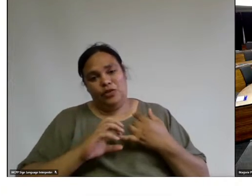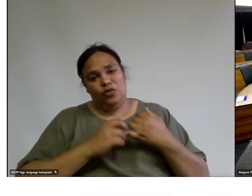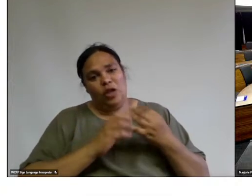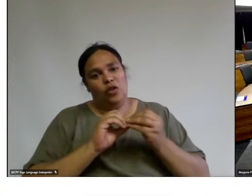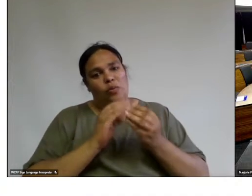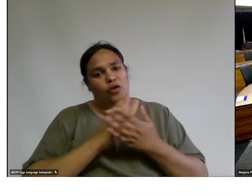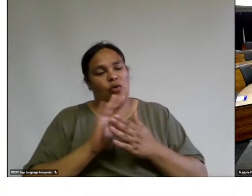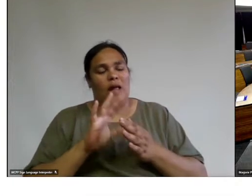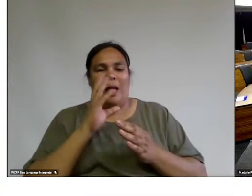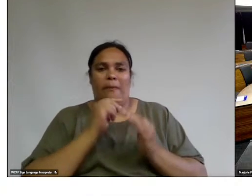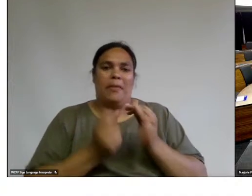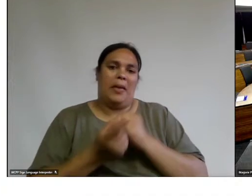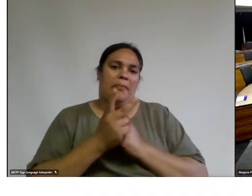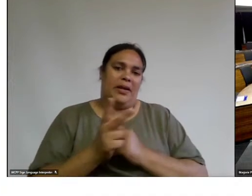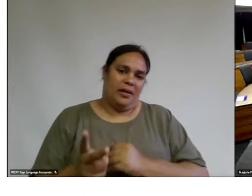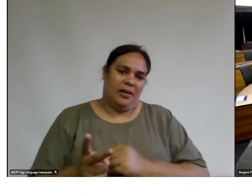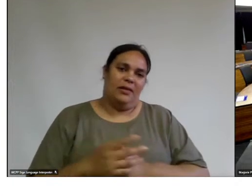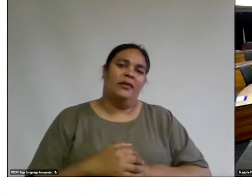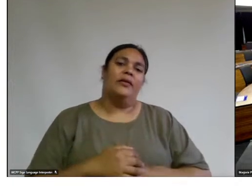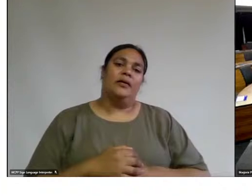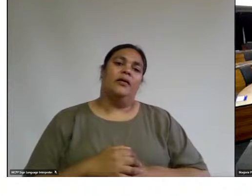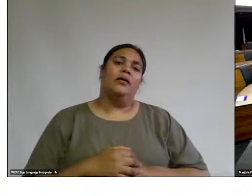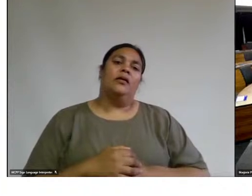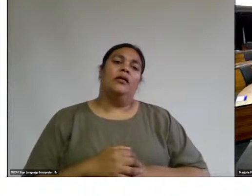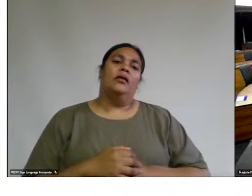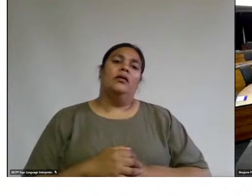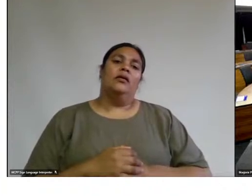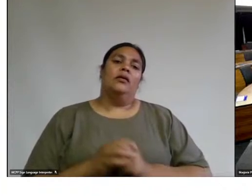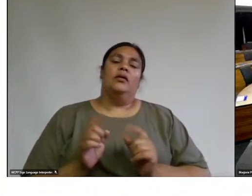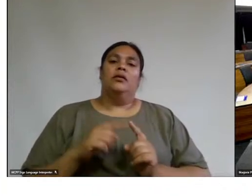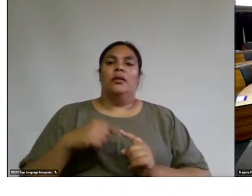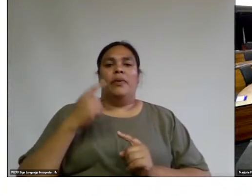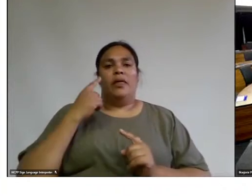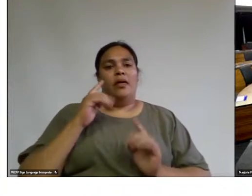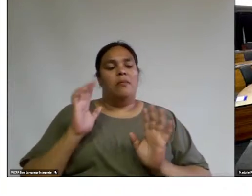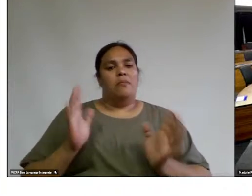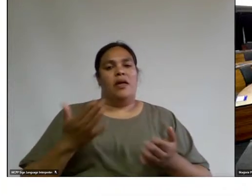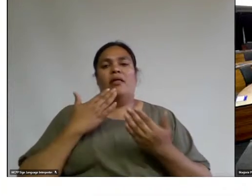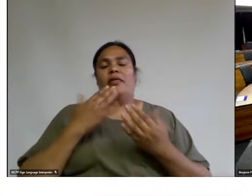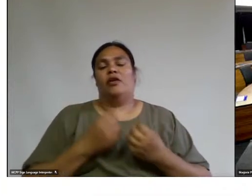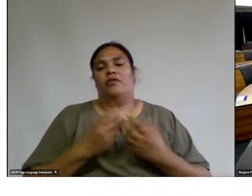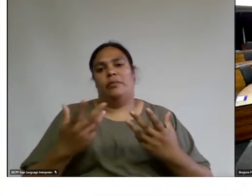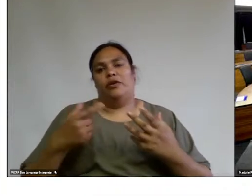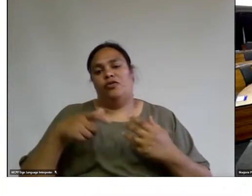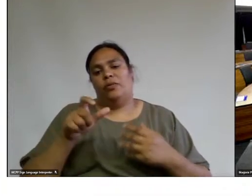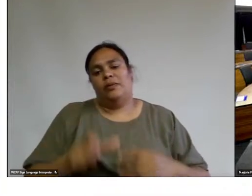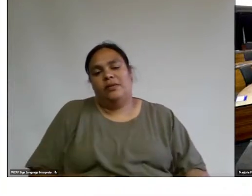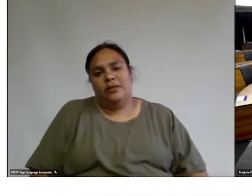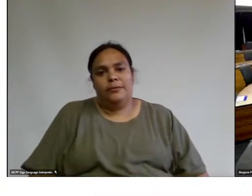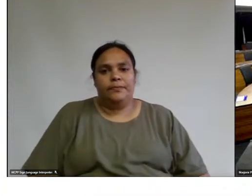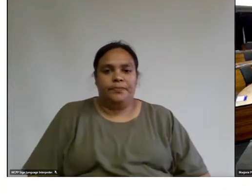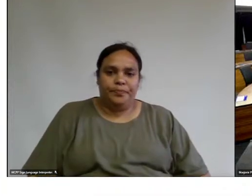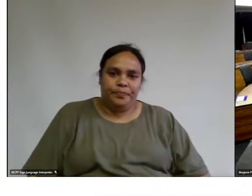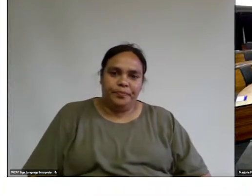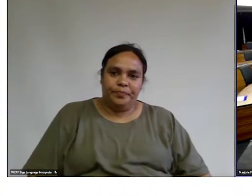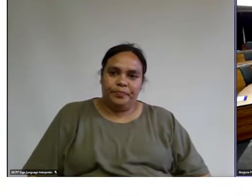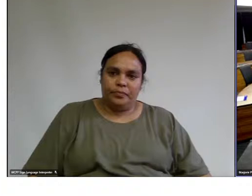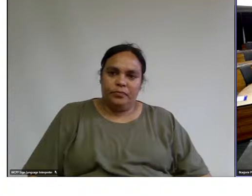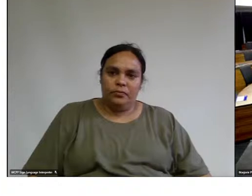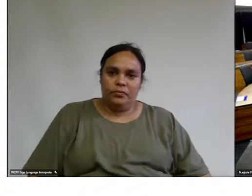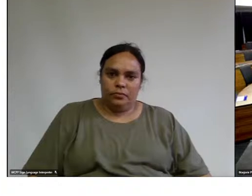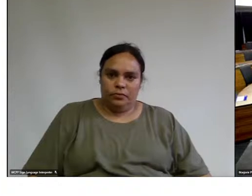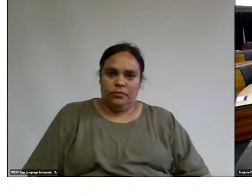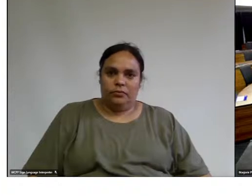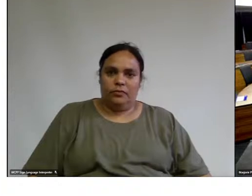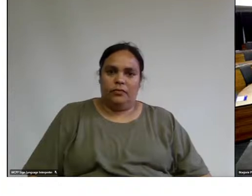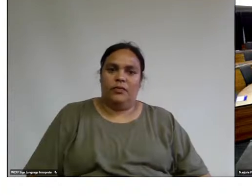this does not happen again. And I think that is all. Thank you very much, Chairperson. Thank you very